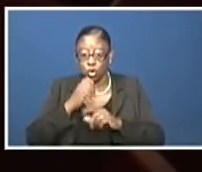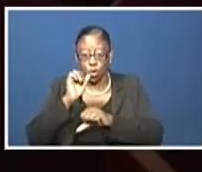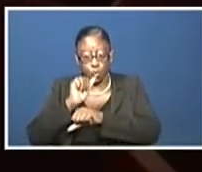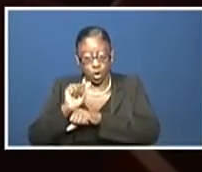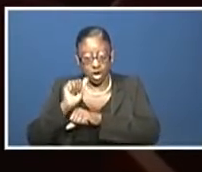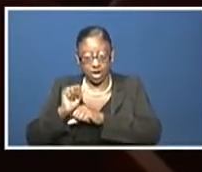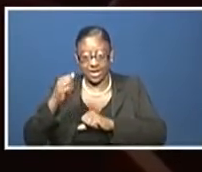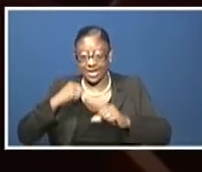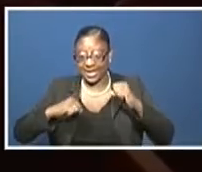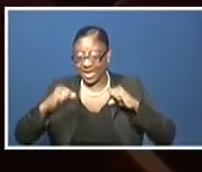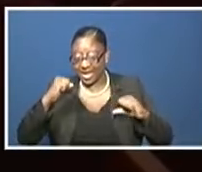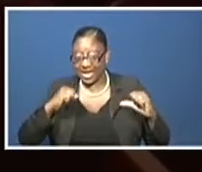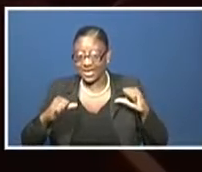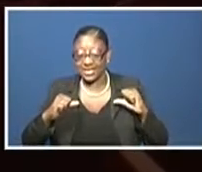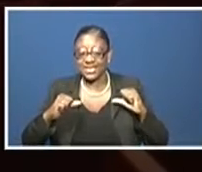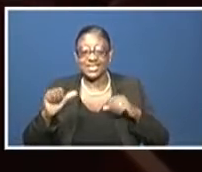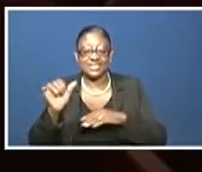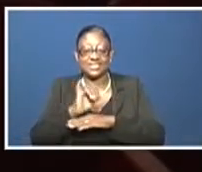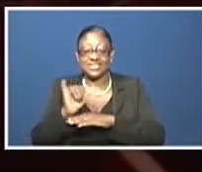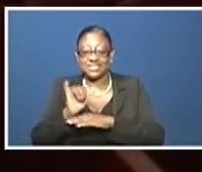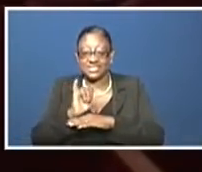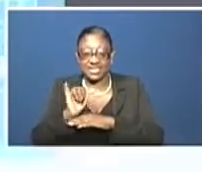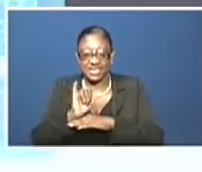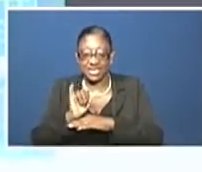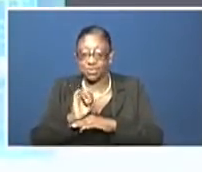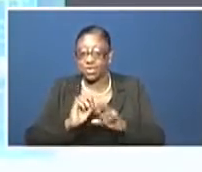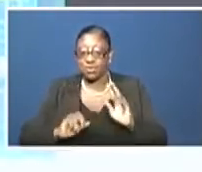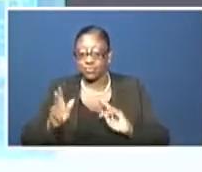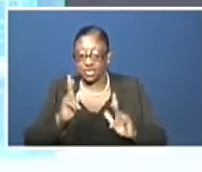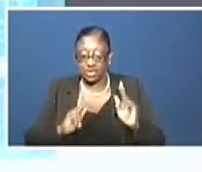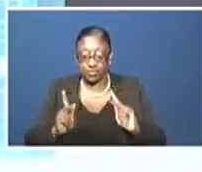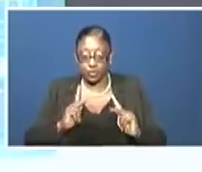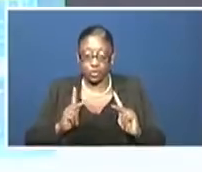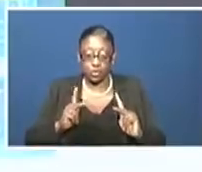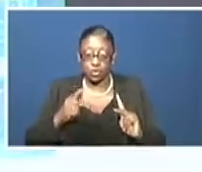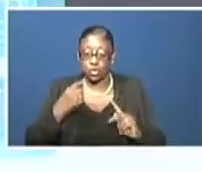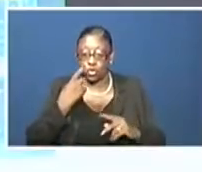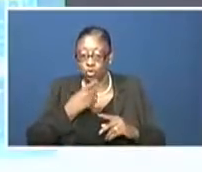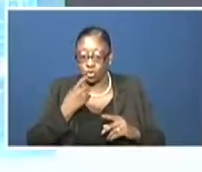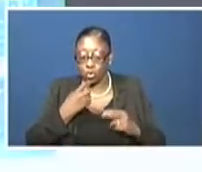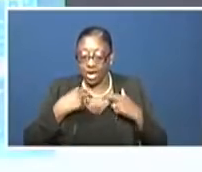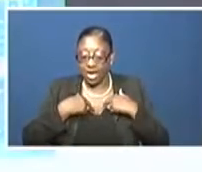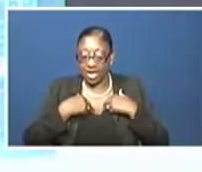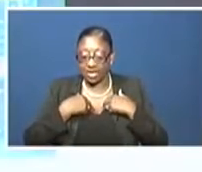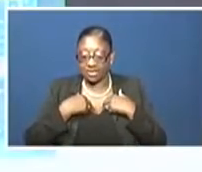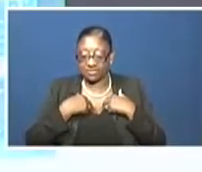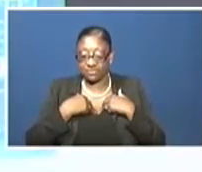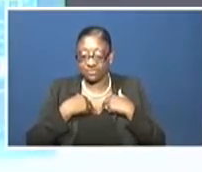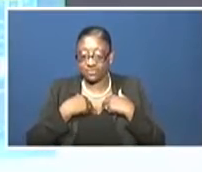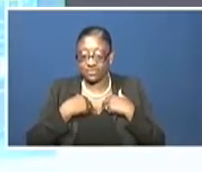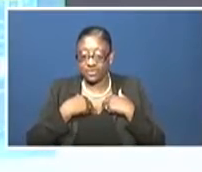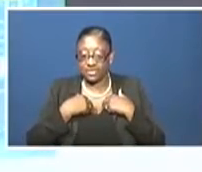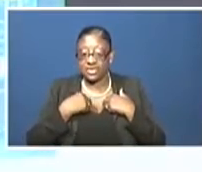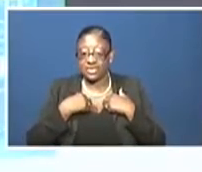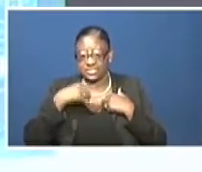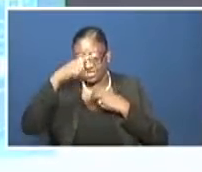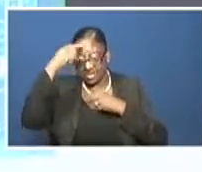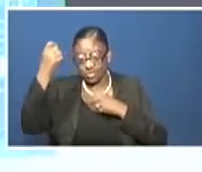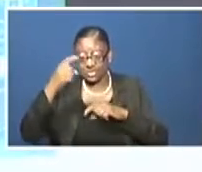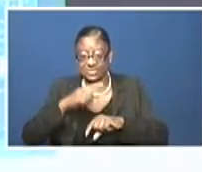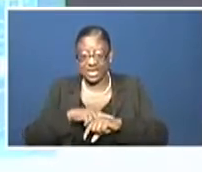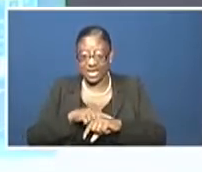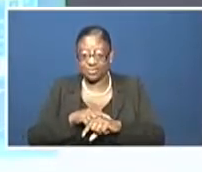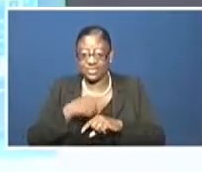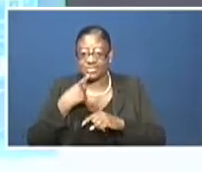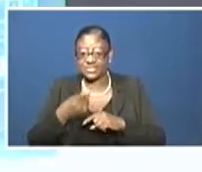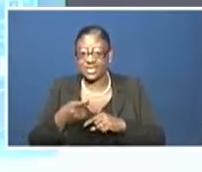the same volunteers are the same people behind Shakespeare in Paradise, behind Ringplay Productions, and summer is taken up